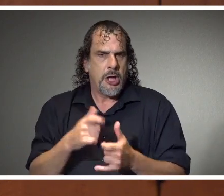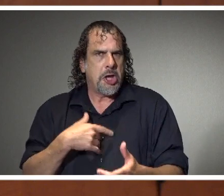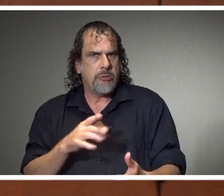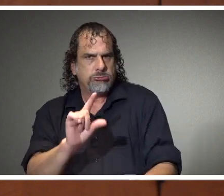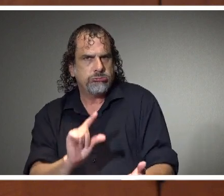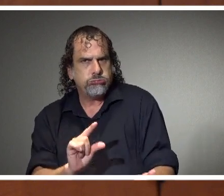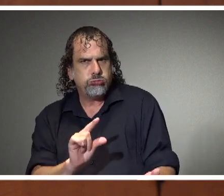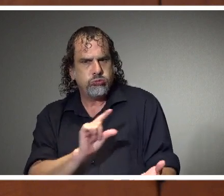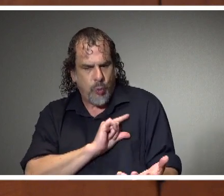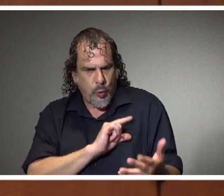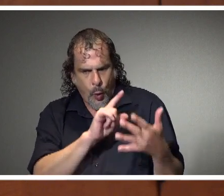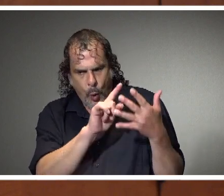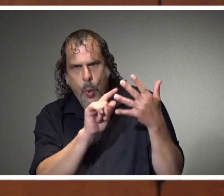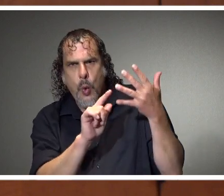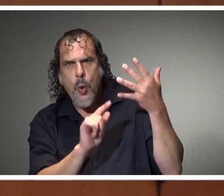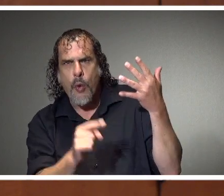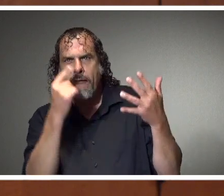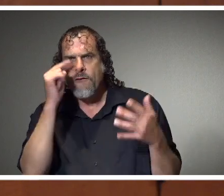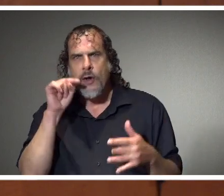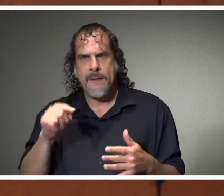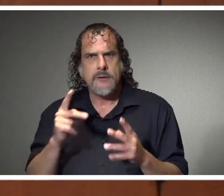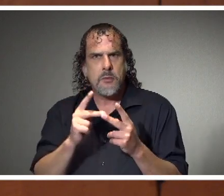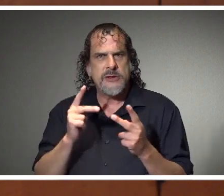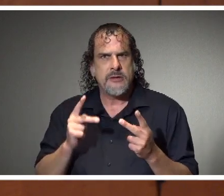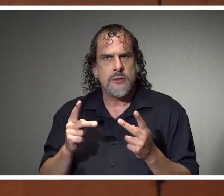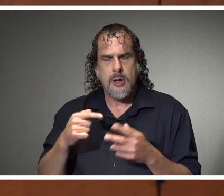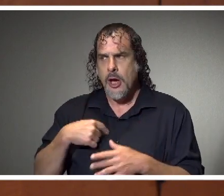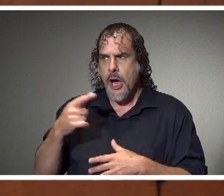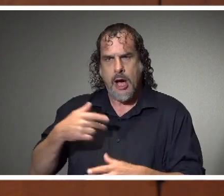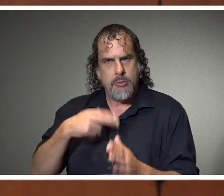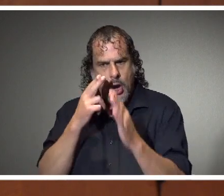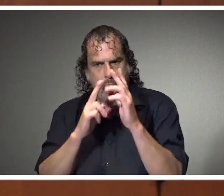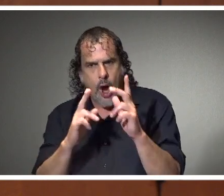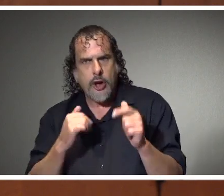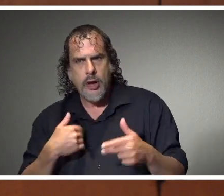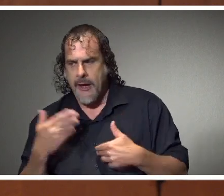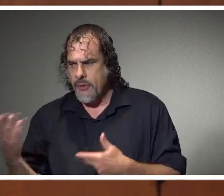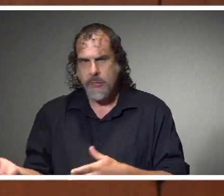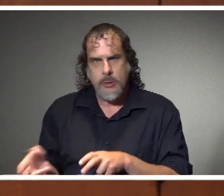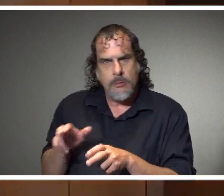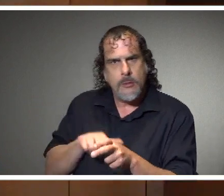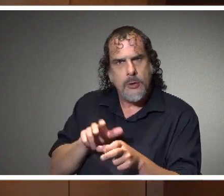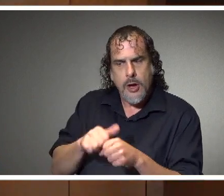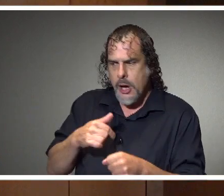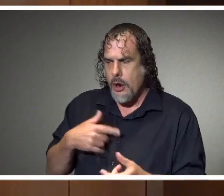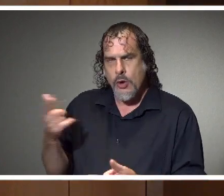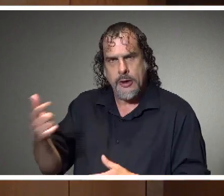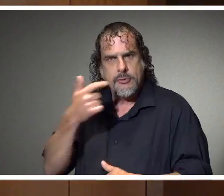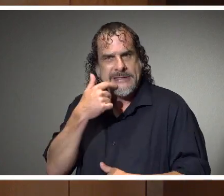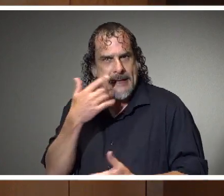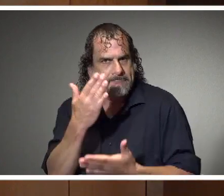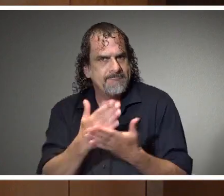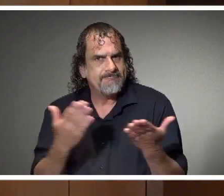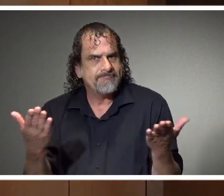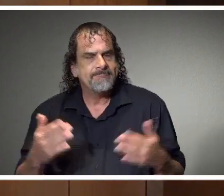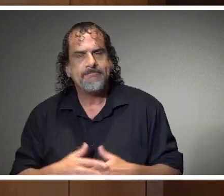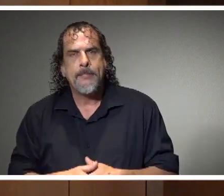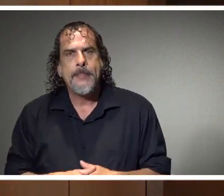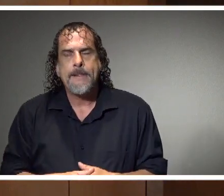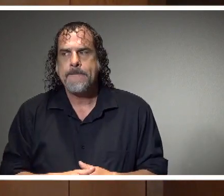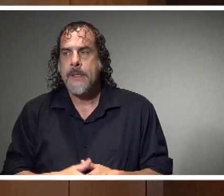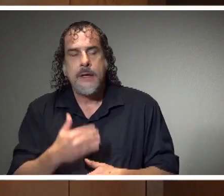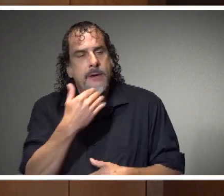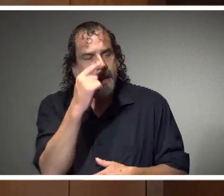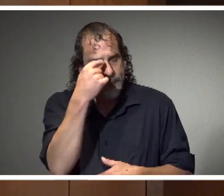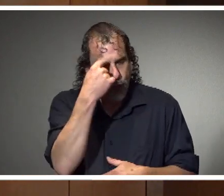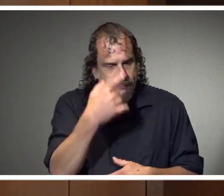this unique time. I'm honored to have Patrick here with us today, and I would like to invite him to say a few words. Patrick? Thanks,